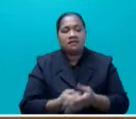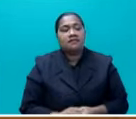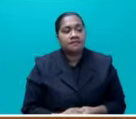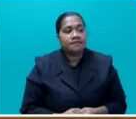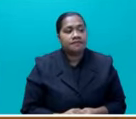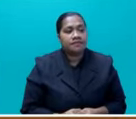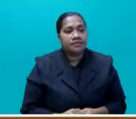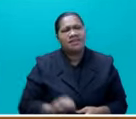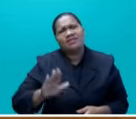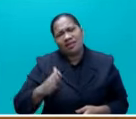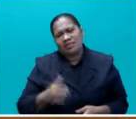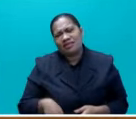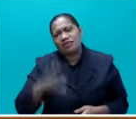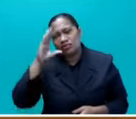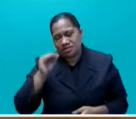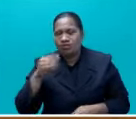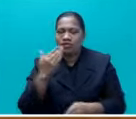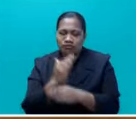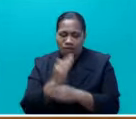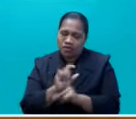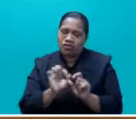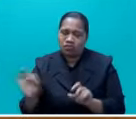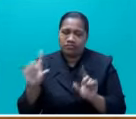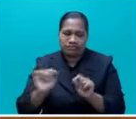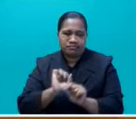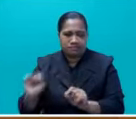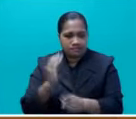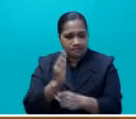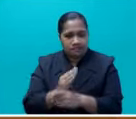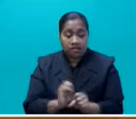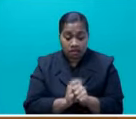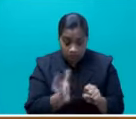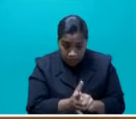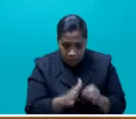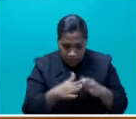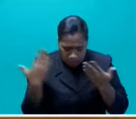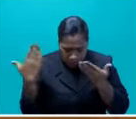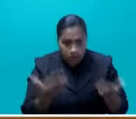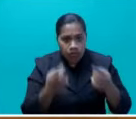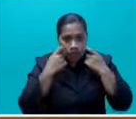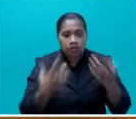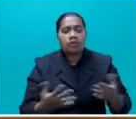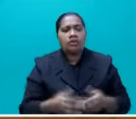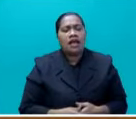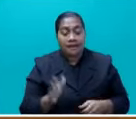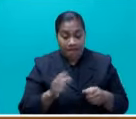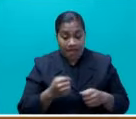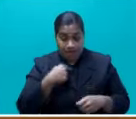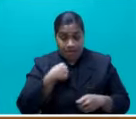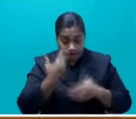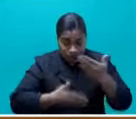Maybe sleeping on the job too. And COVID-19 has brought this truth home, Mr. Speaker, sir. I make this statement not only